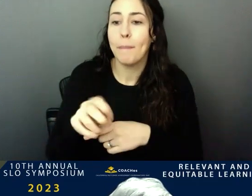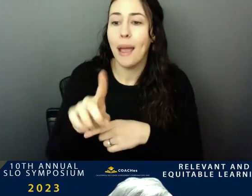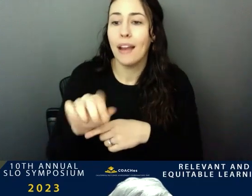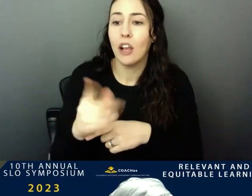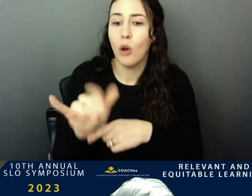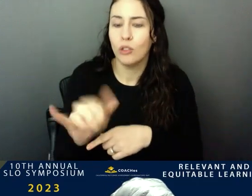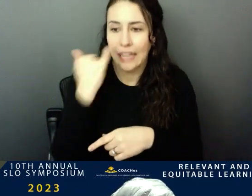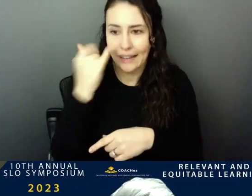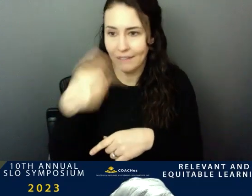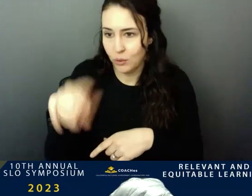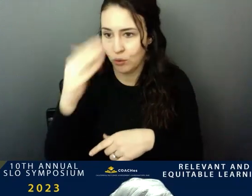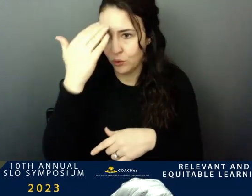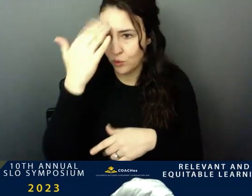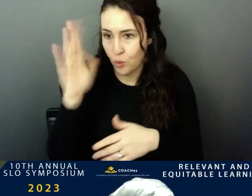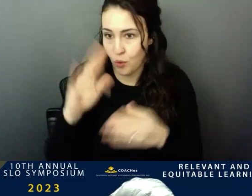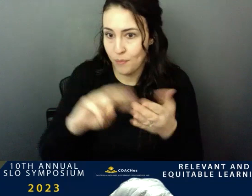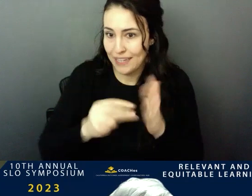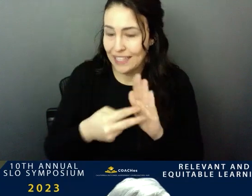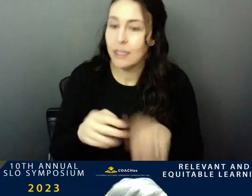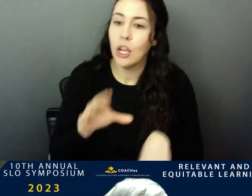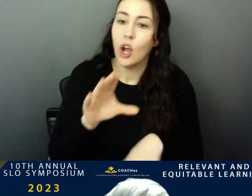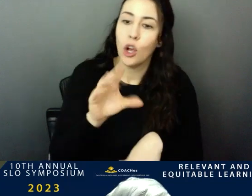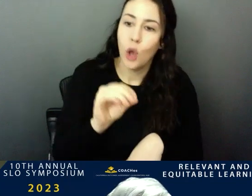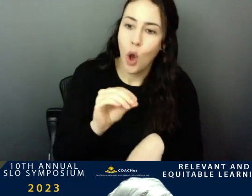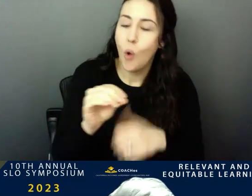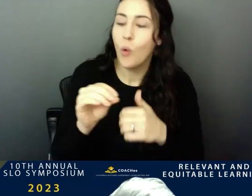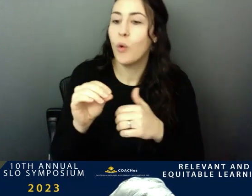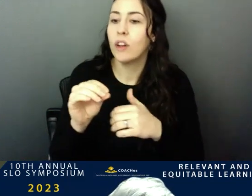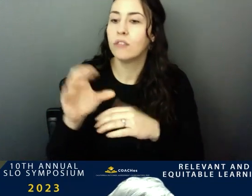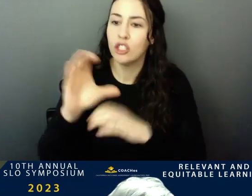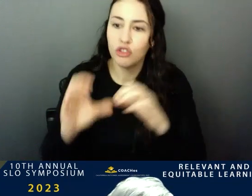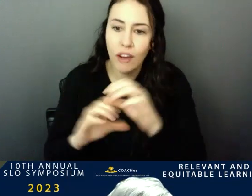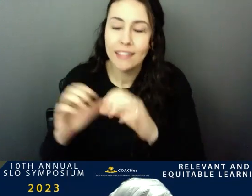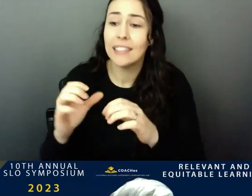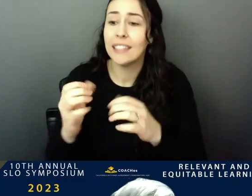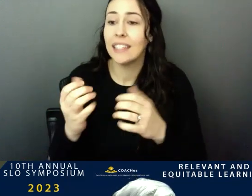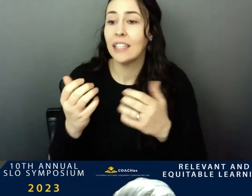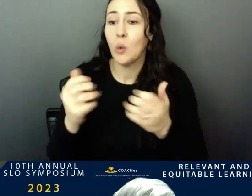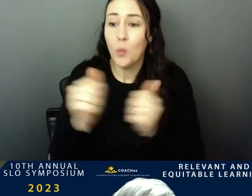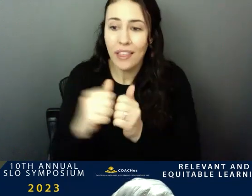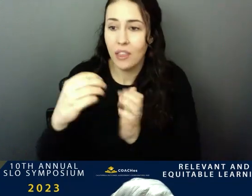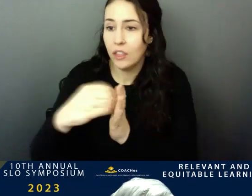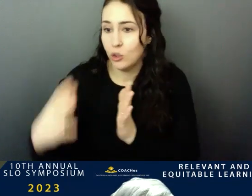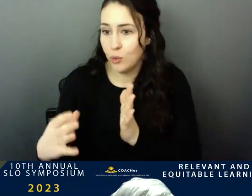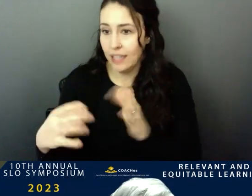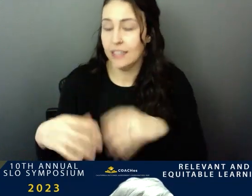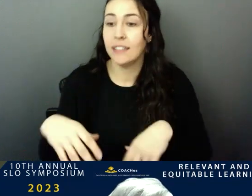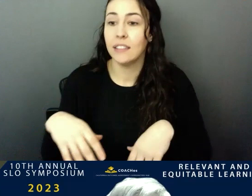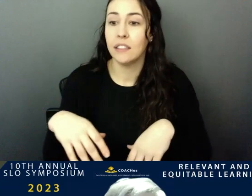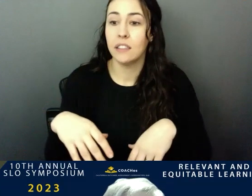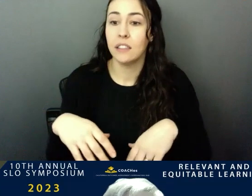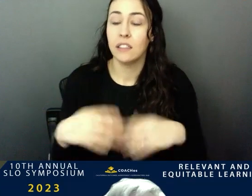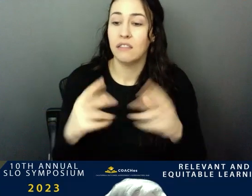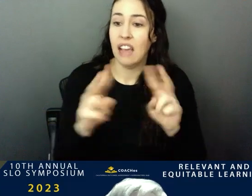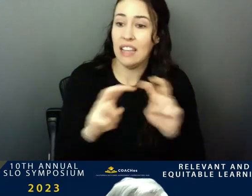that aren't familiar with it, it's co-constructing with students. Mm-hmm. And it can be co-constructing the assessments that you're using, co-constructing the assessment means,